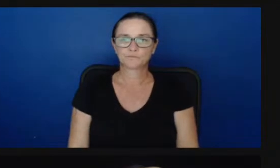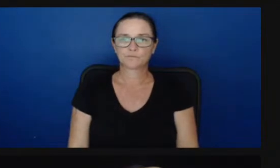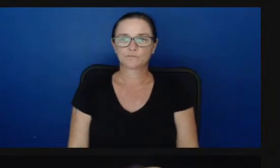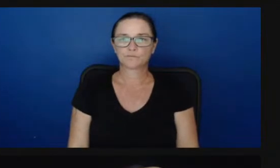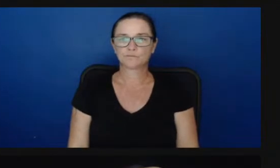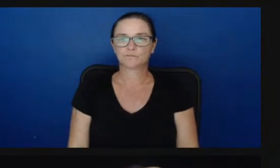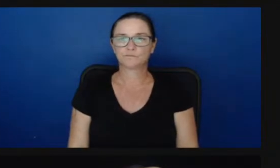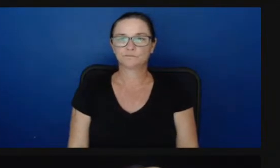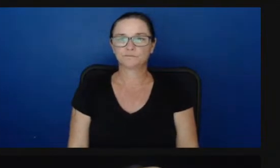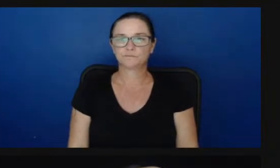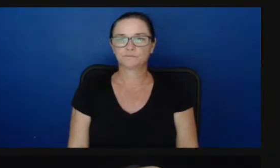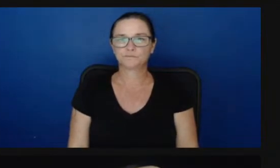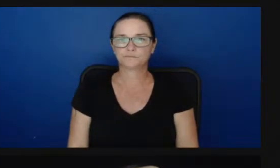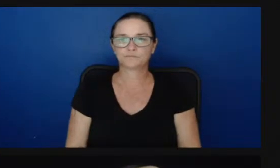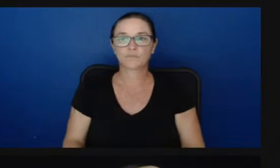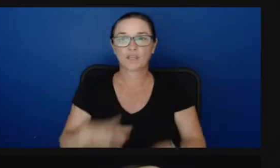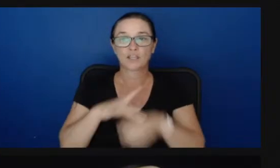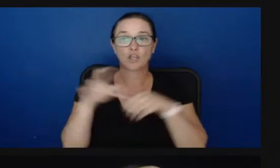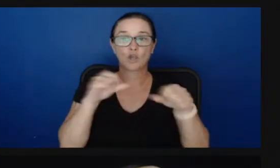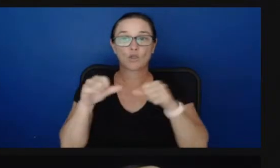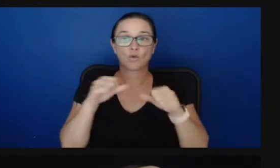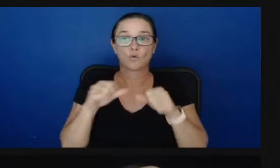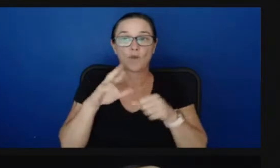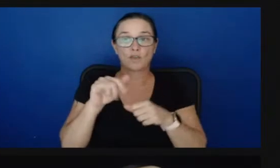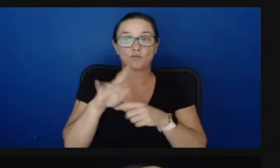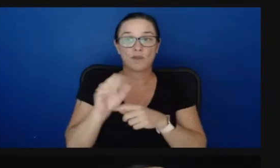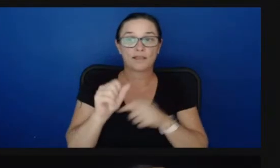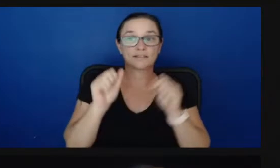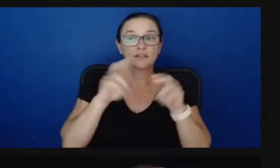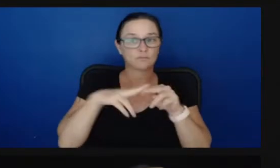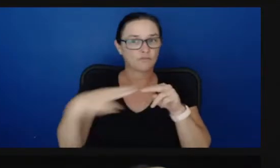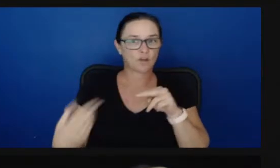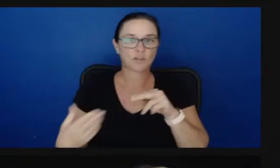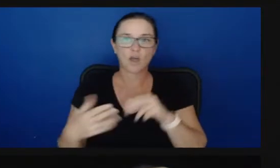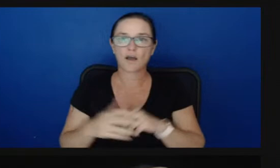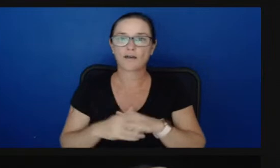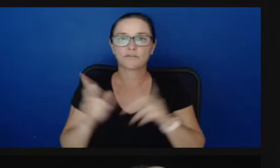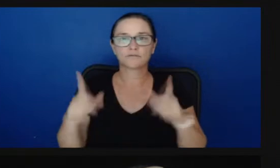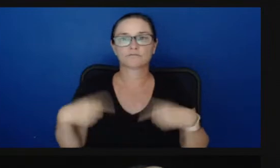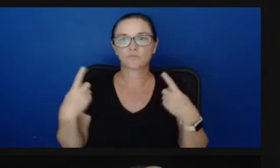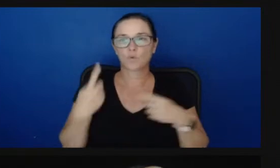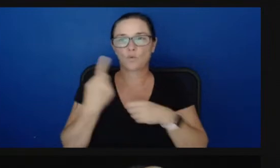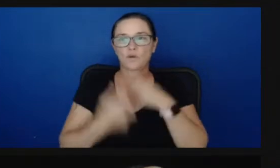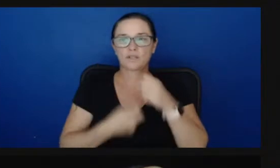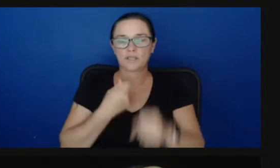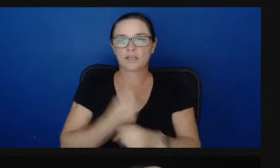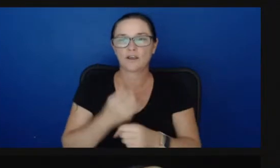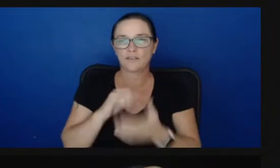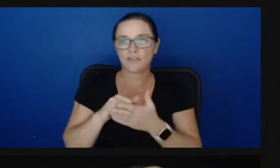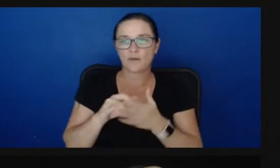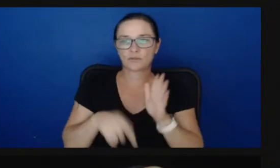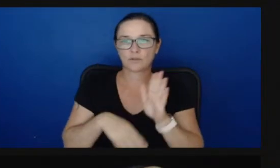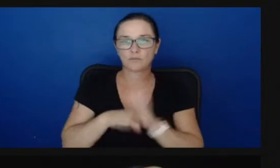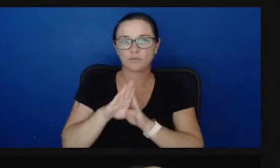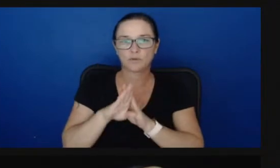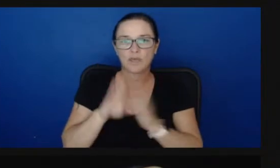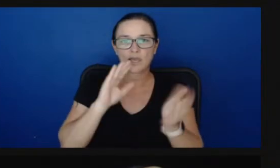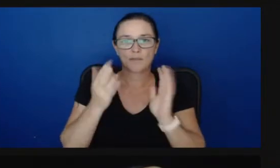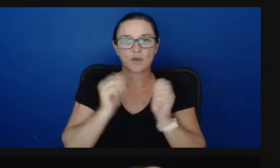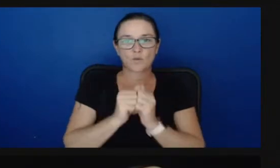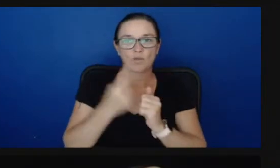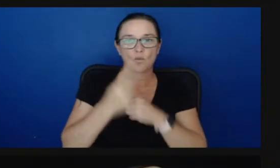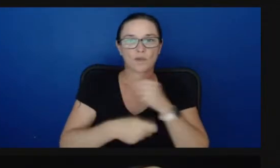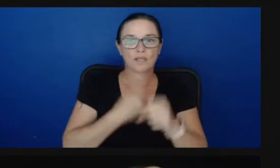So there is earthquake rates. You see it's come down quite a lot over the last year. Here is our little spike compared to 1 year ago, building up to the